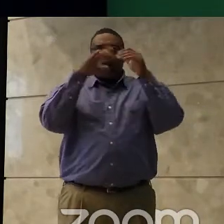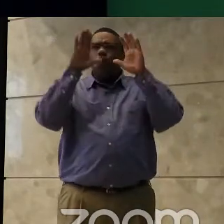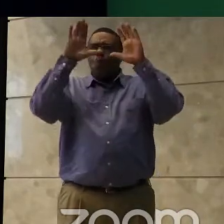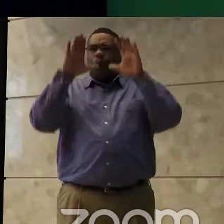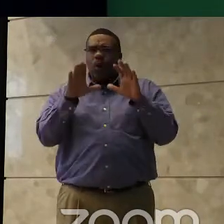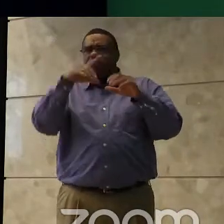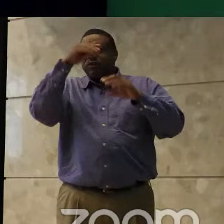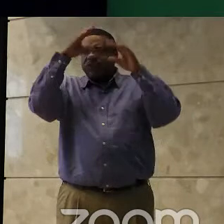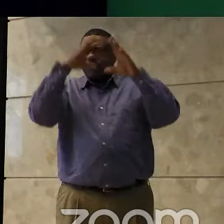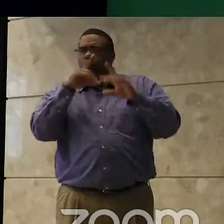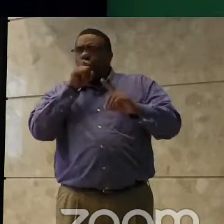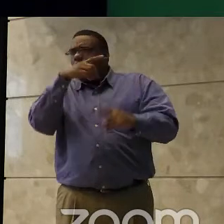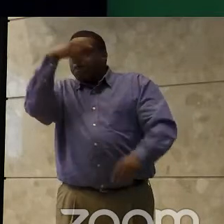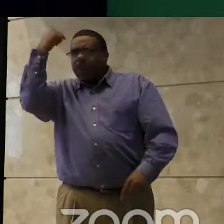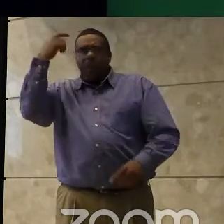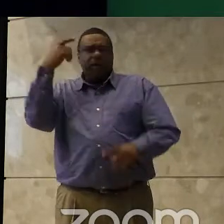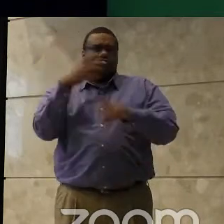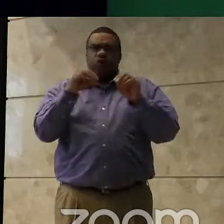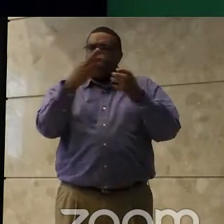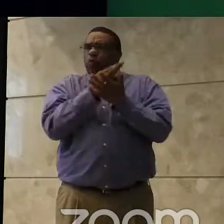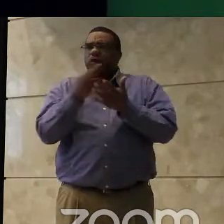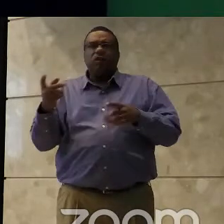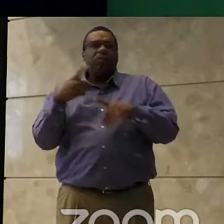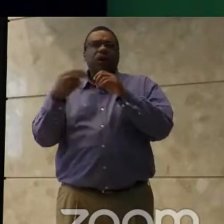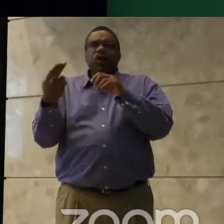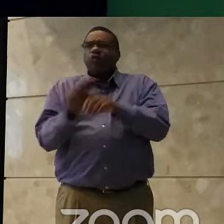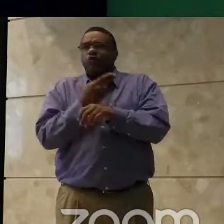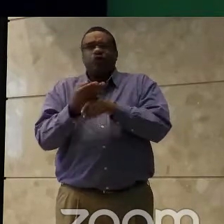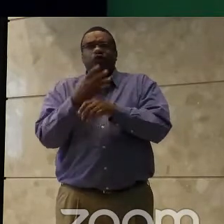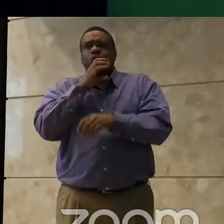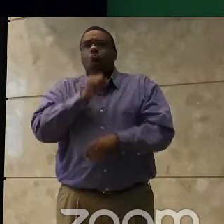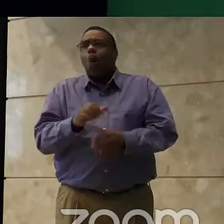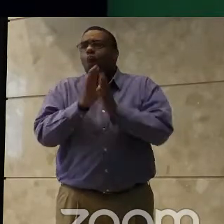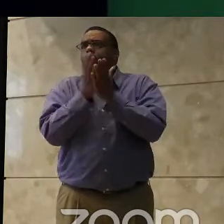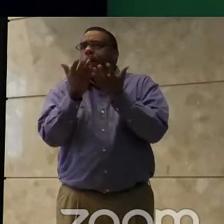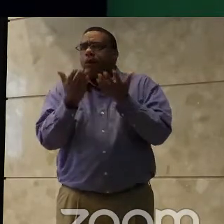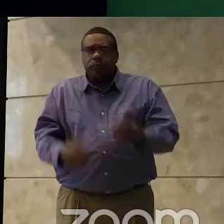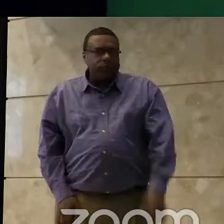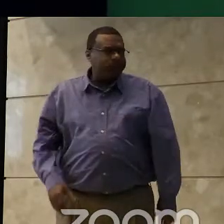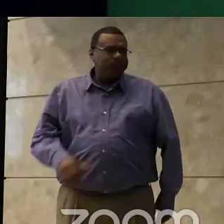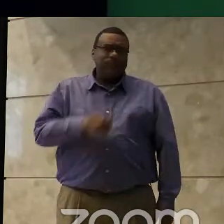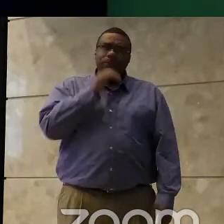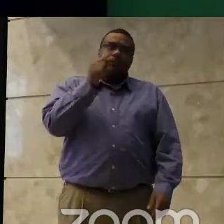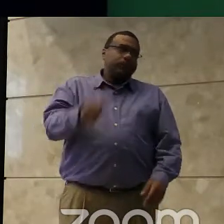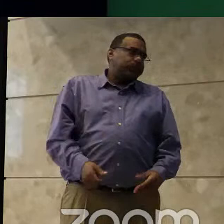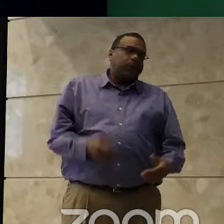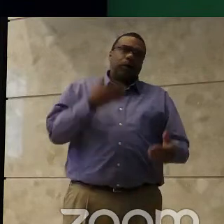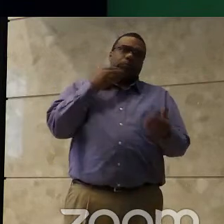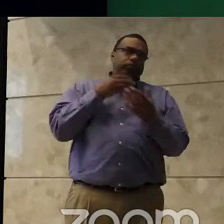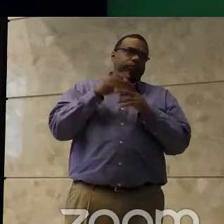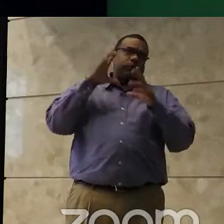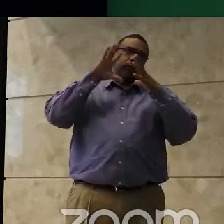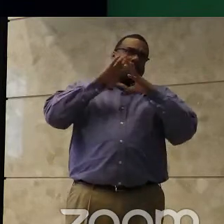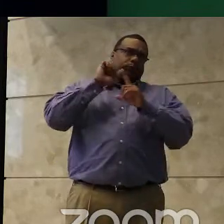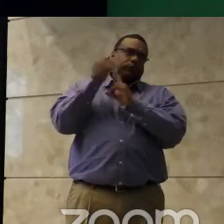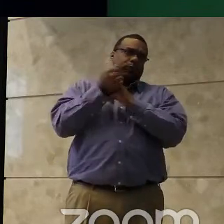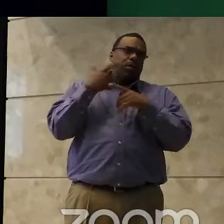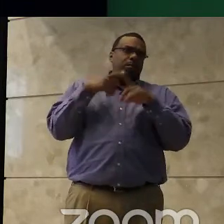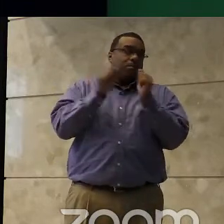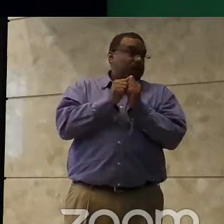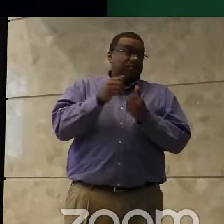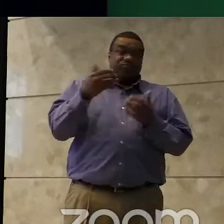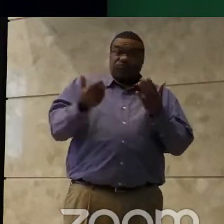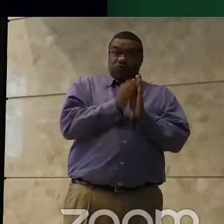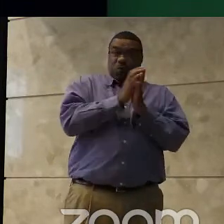but without the resources and using hand-me-down books. Not a pretty picture, not at all. And not able to bring new books into